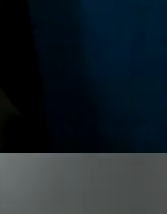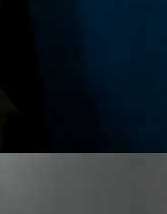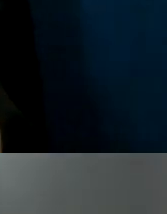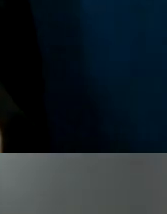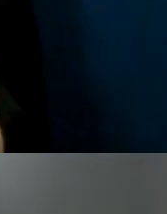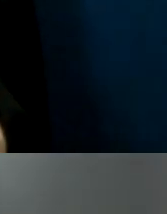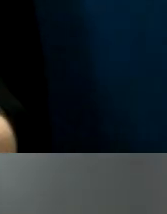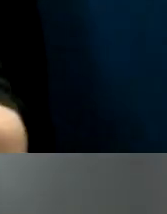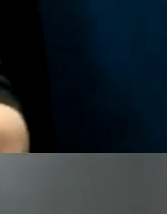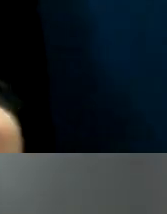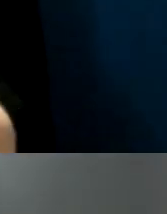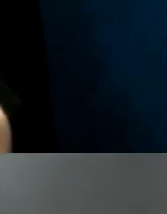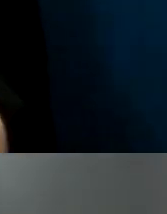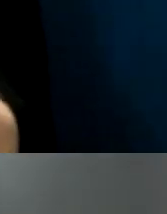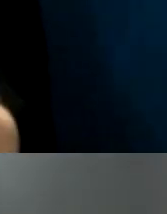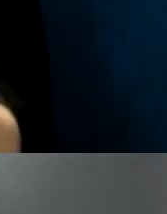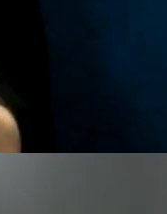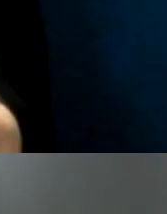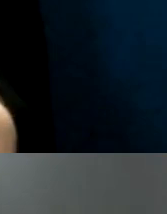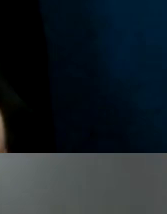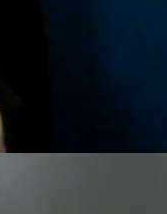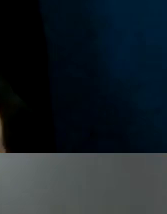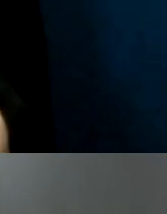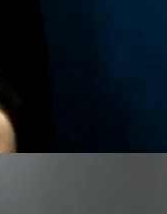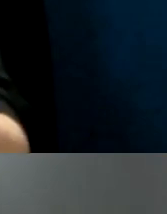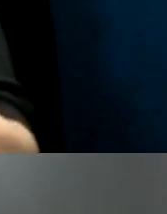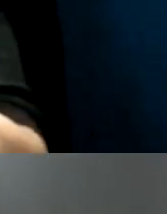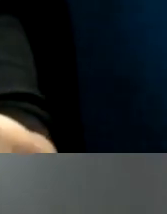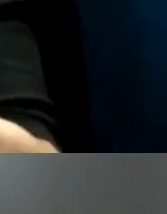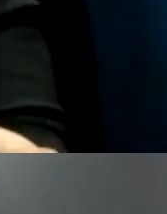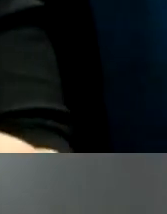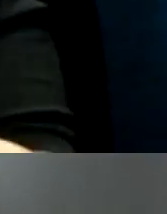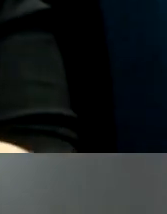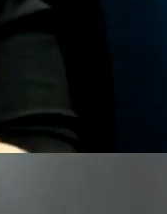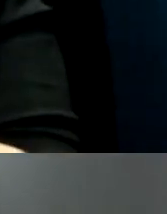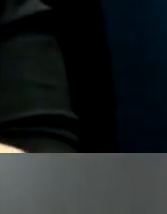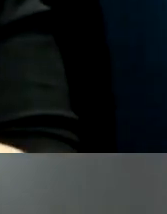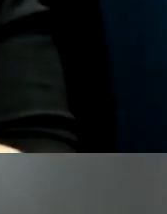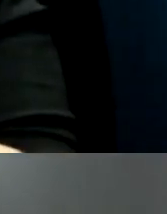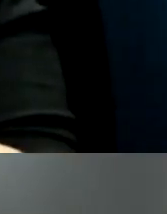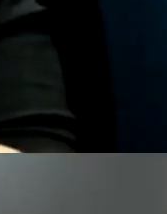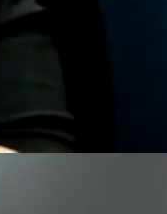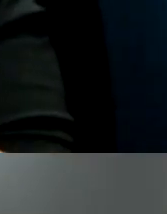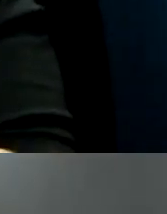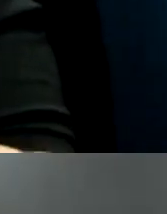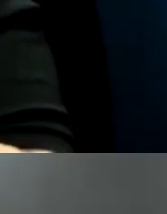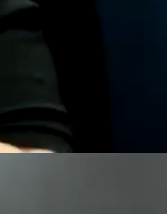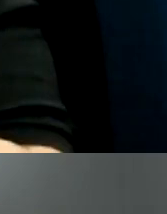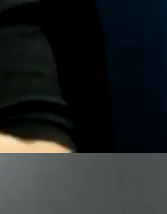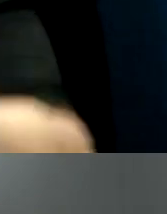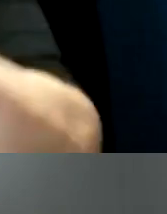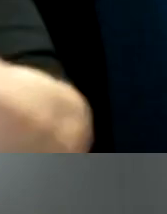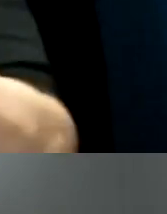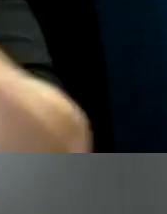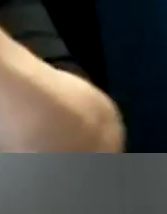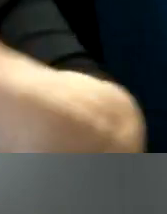certificate of attendance or a certificate for CEU credits, you must complete the MCASA evaluation form